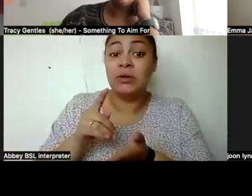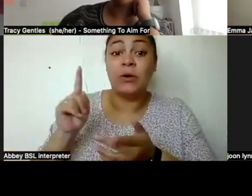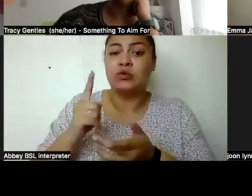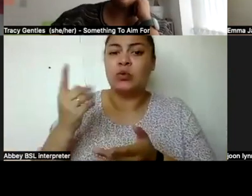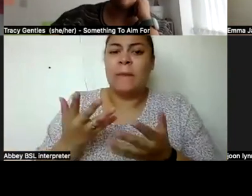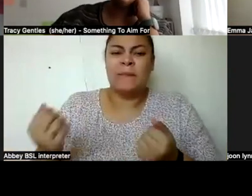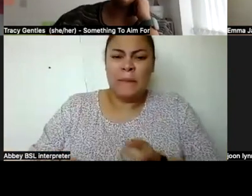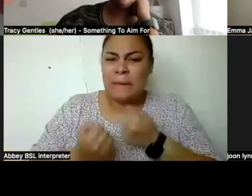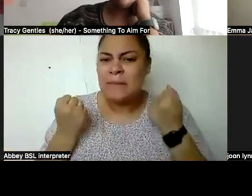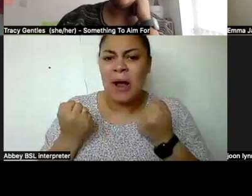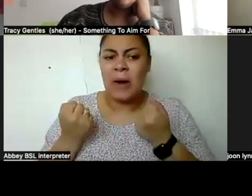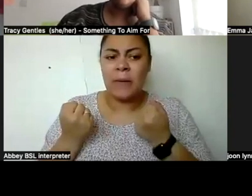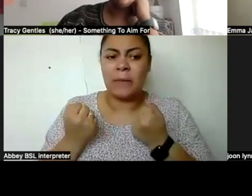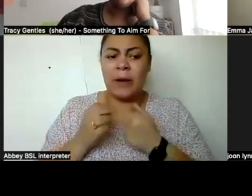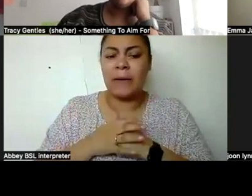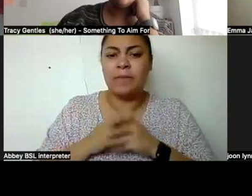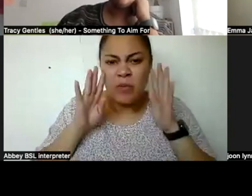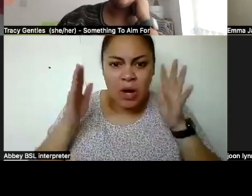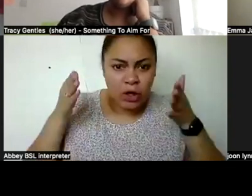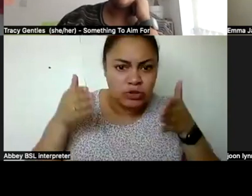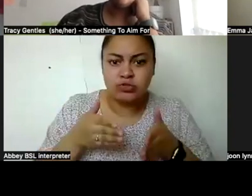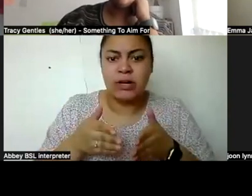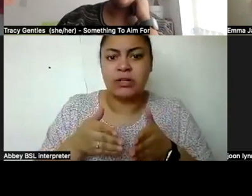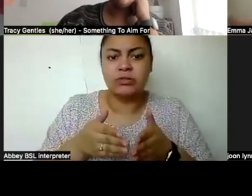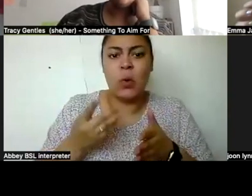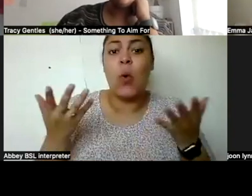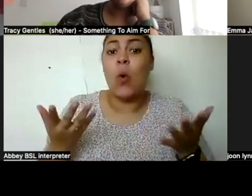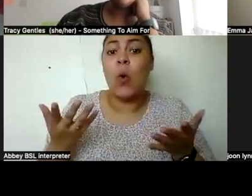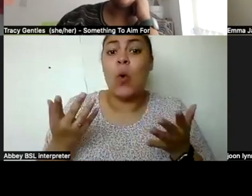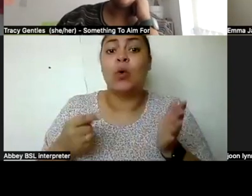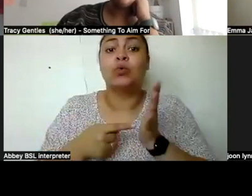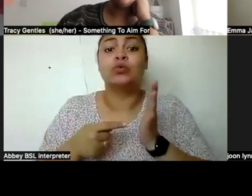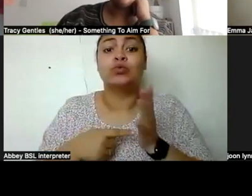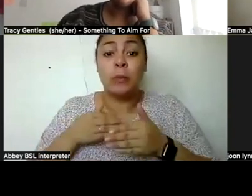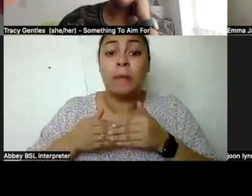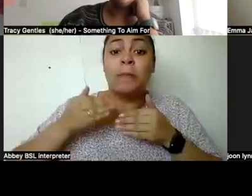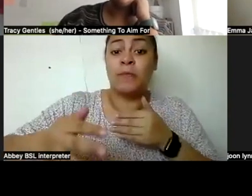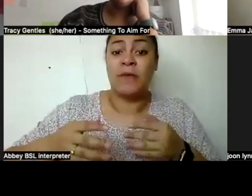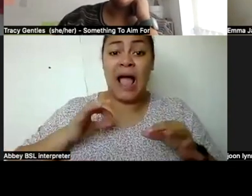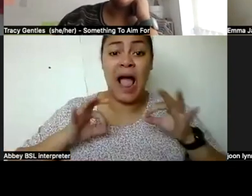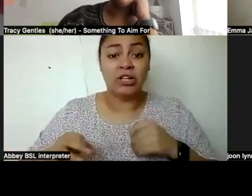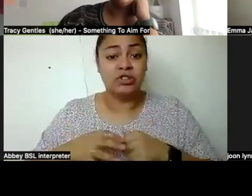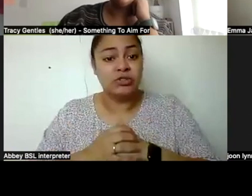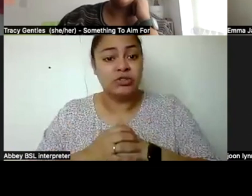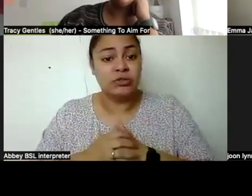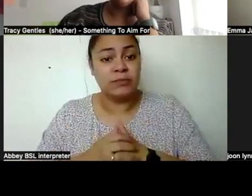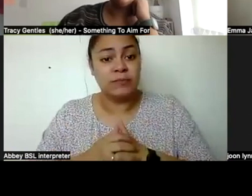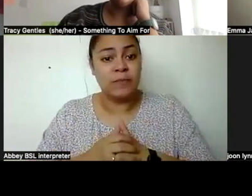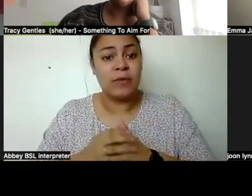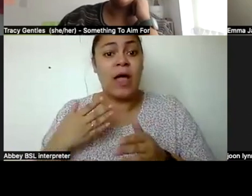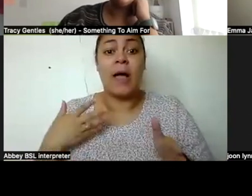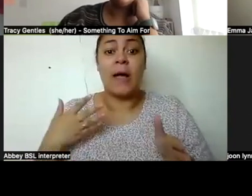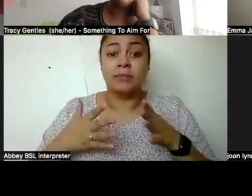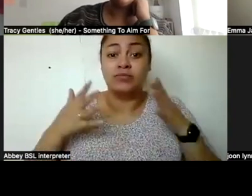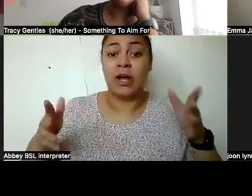power conducive to my own concentration or to moving towards action. And I'm much greater served